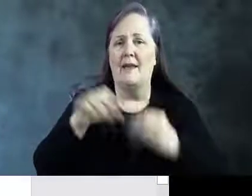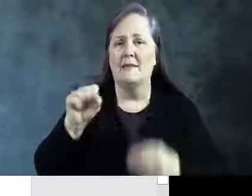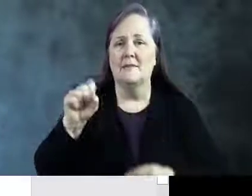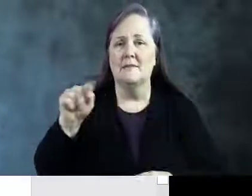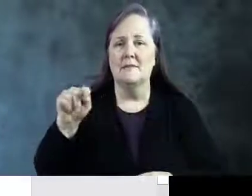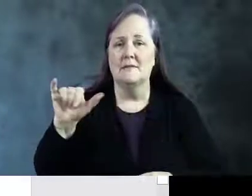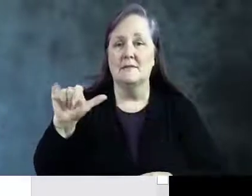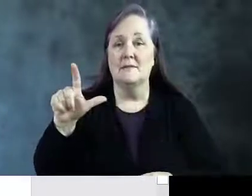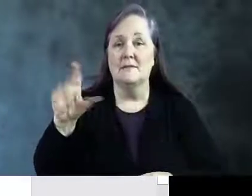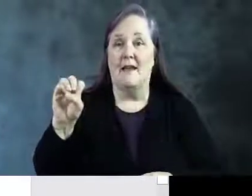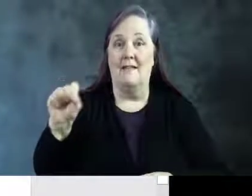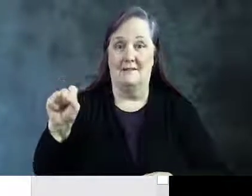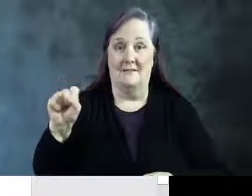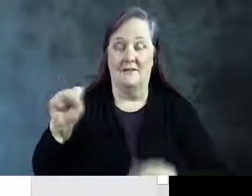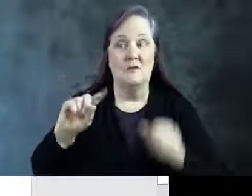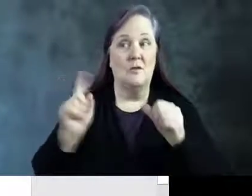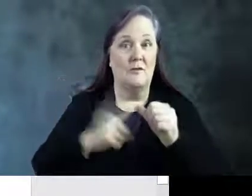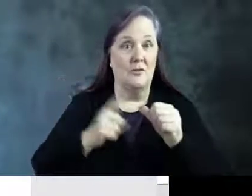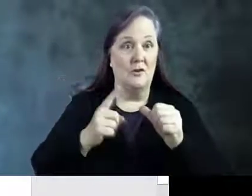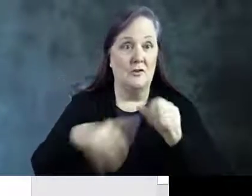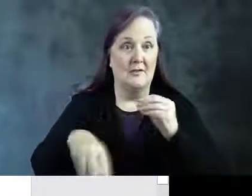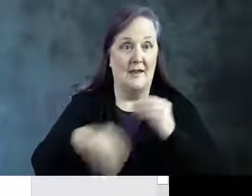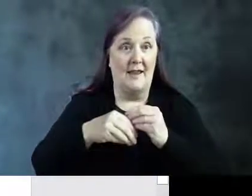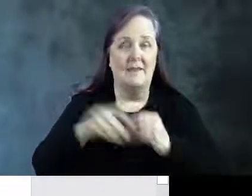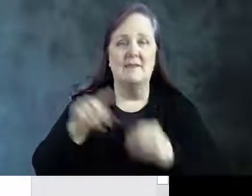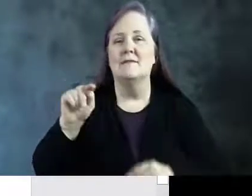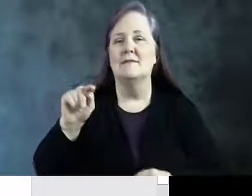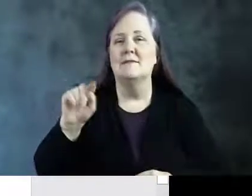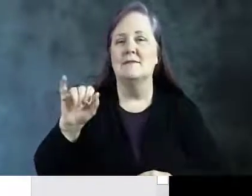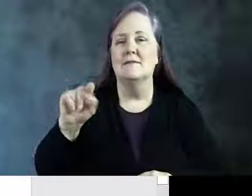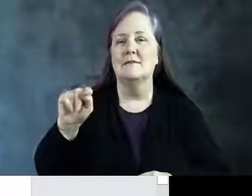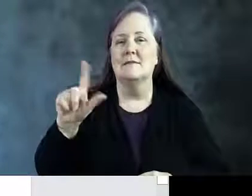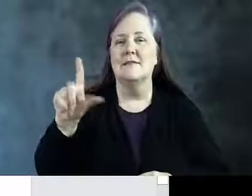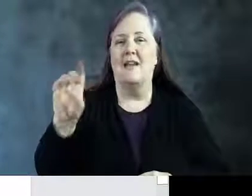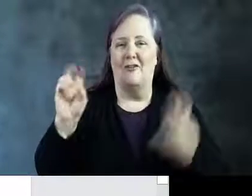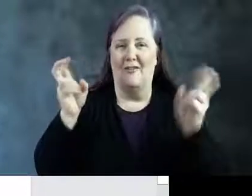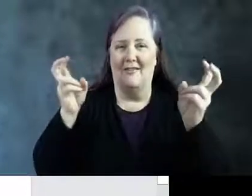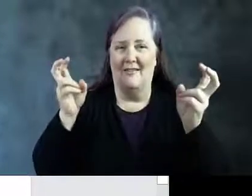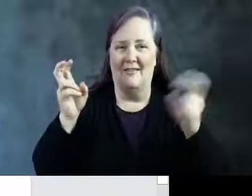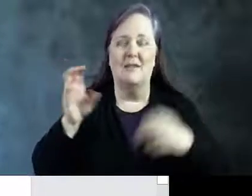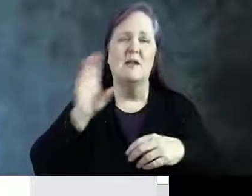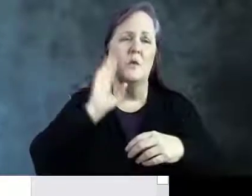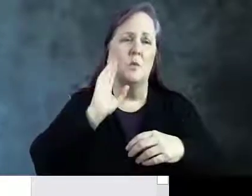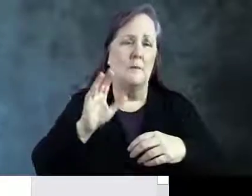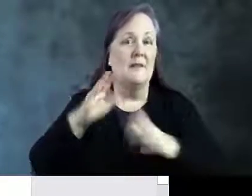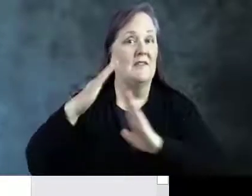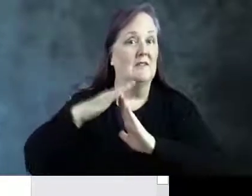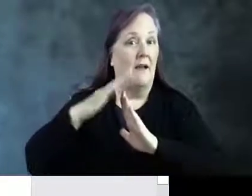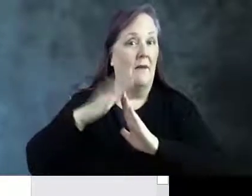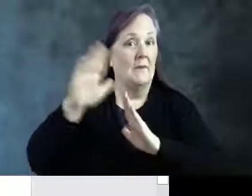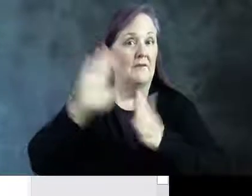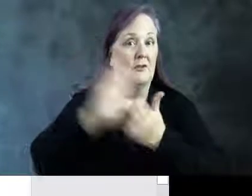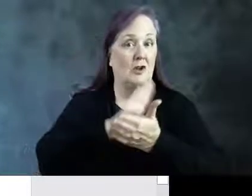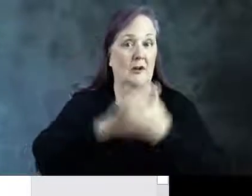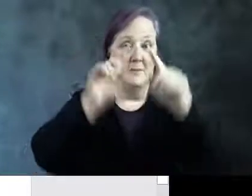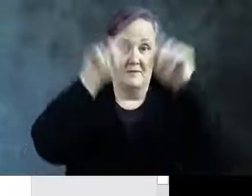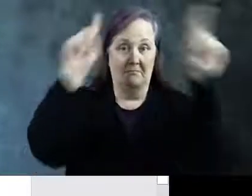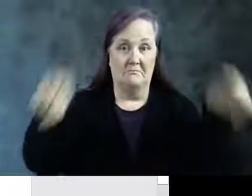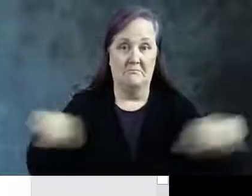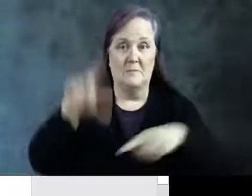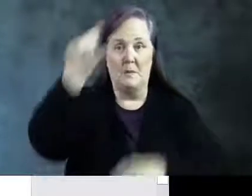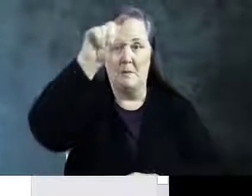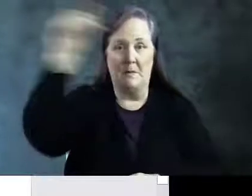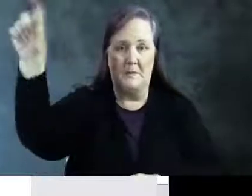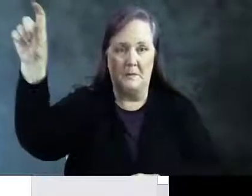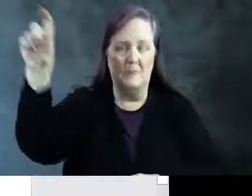the first style we'd like to add is a title. Usually your title is going to be at the top of your document. And that's